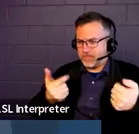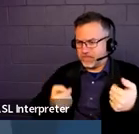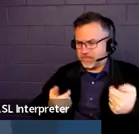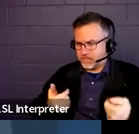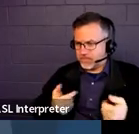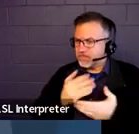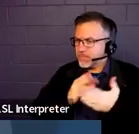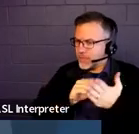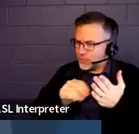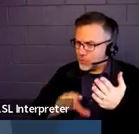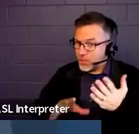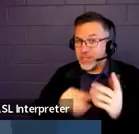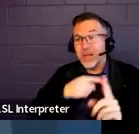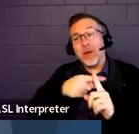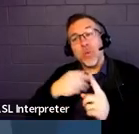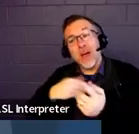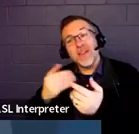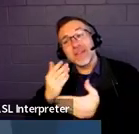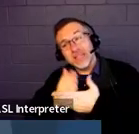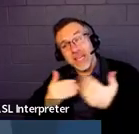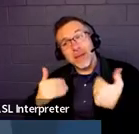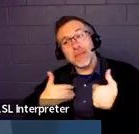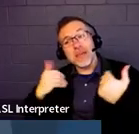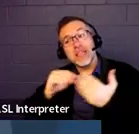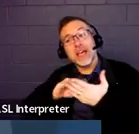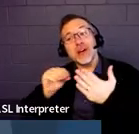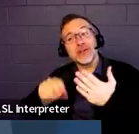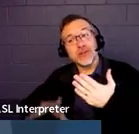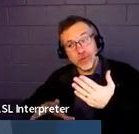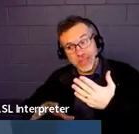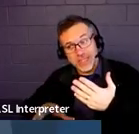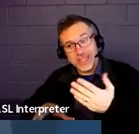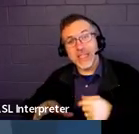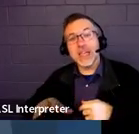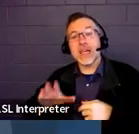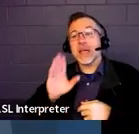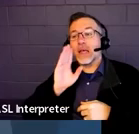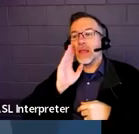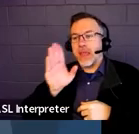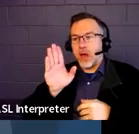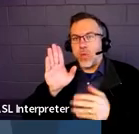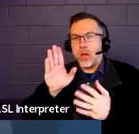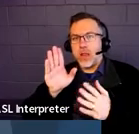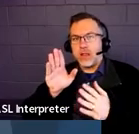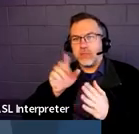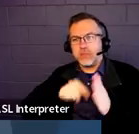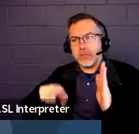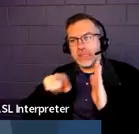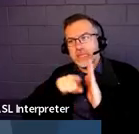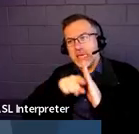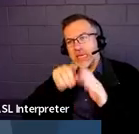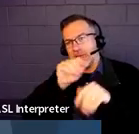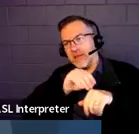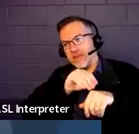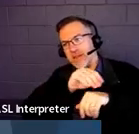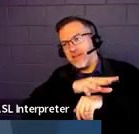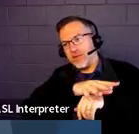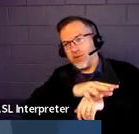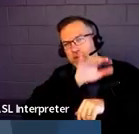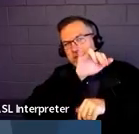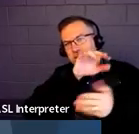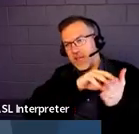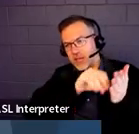very young students coming up next year that will negatively impact this student, even though we're keeping them in